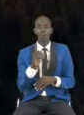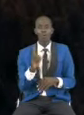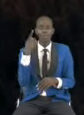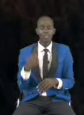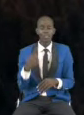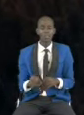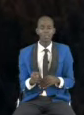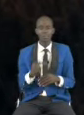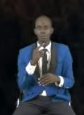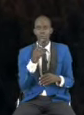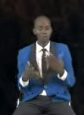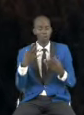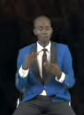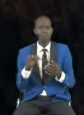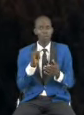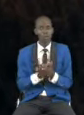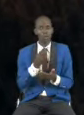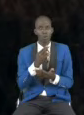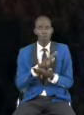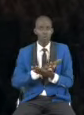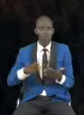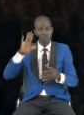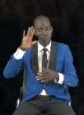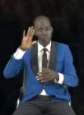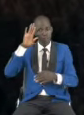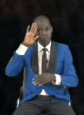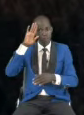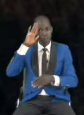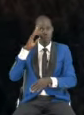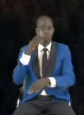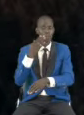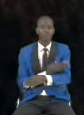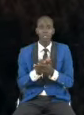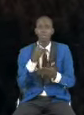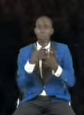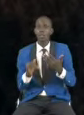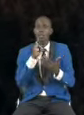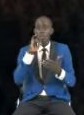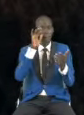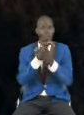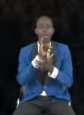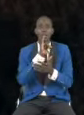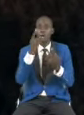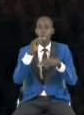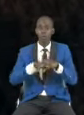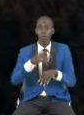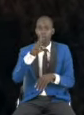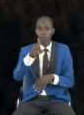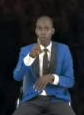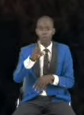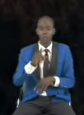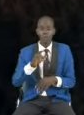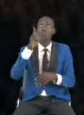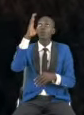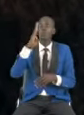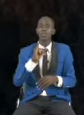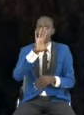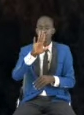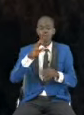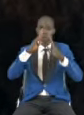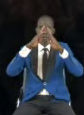that blood is believed and it is upon you, God is your habitation. Now tell